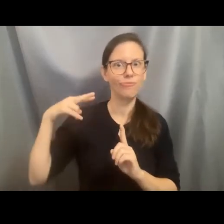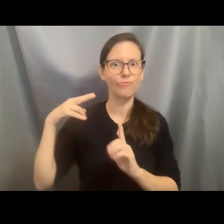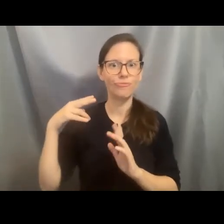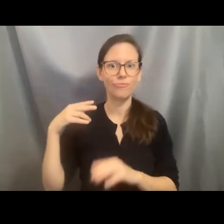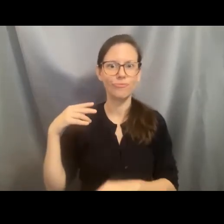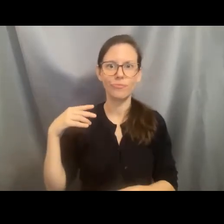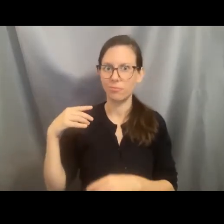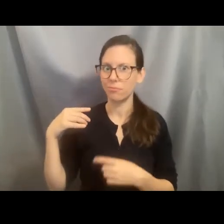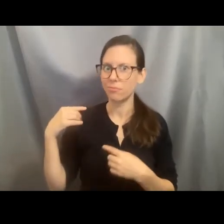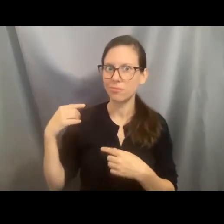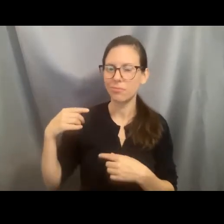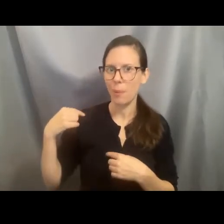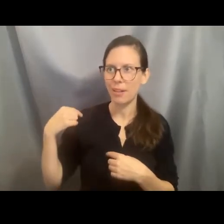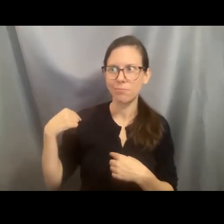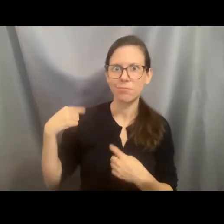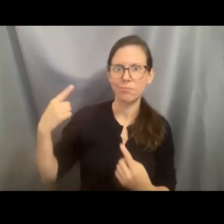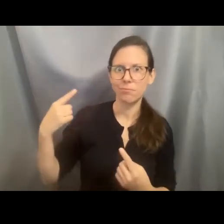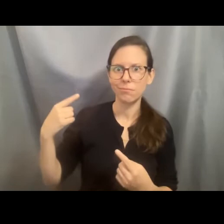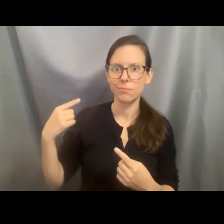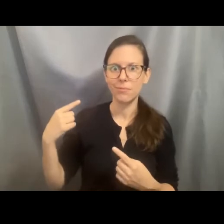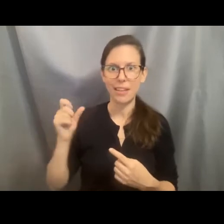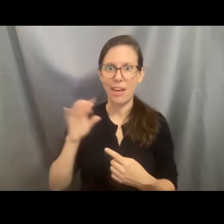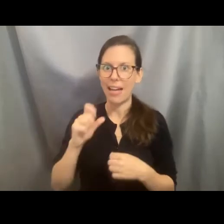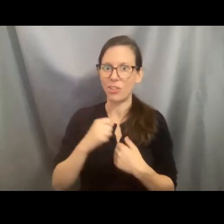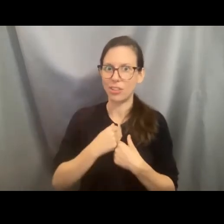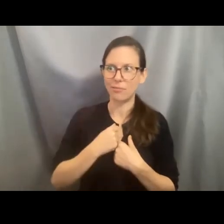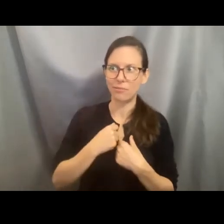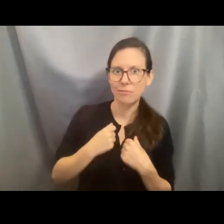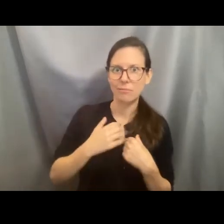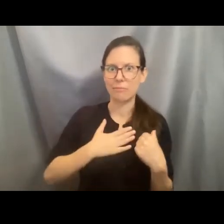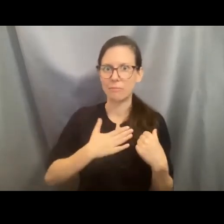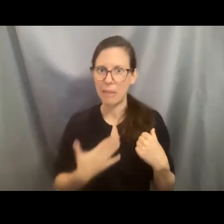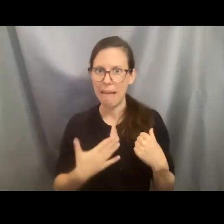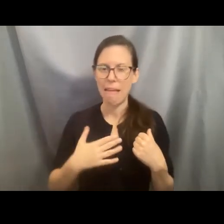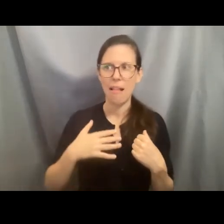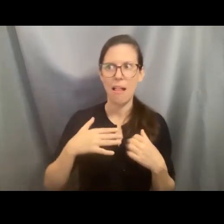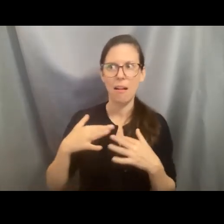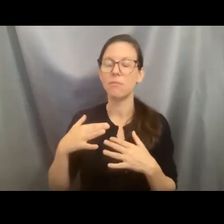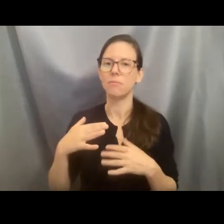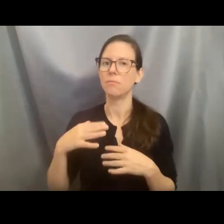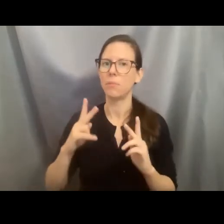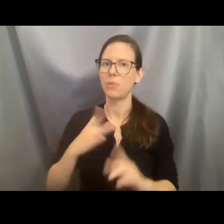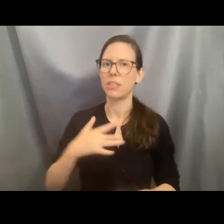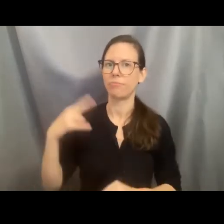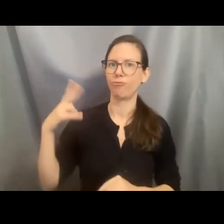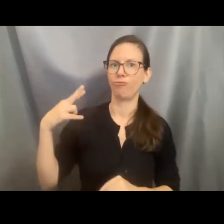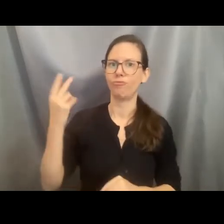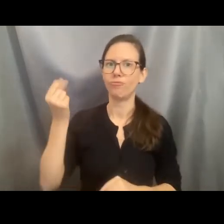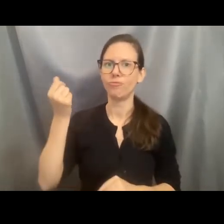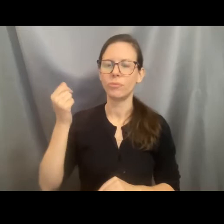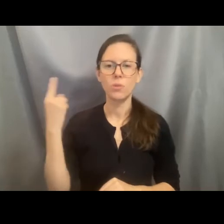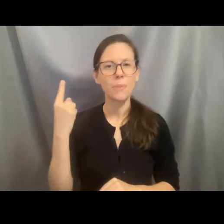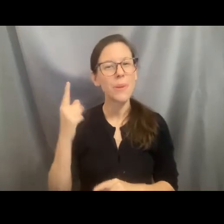the years when you actually come out. But I would love to say that I usually give the example of